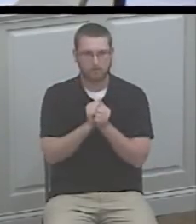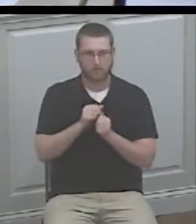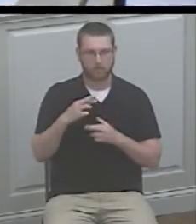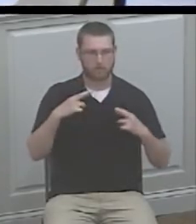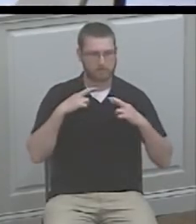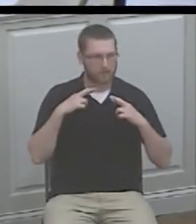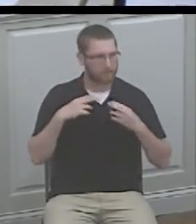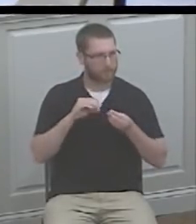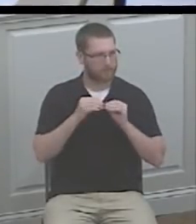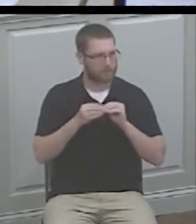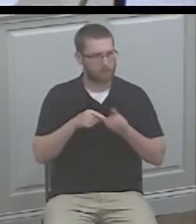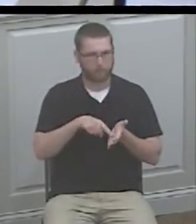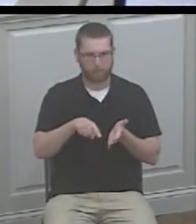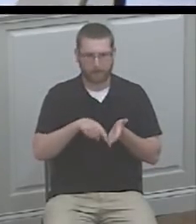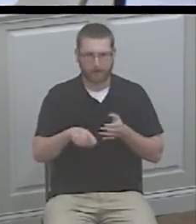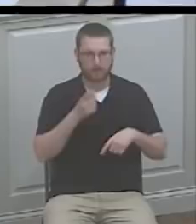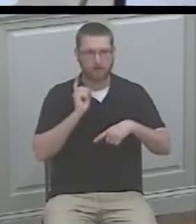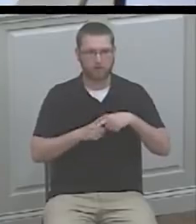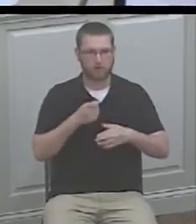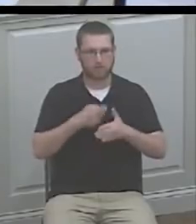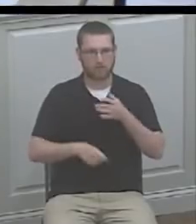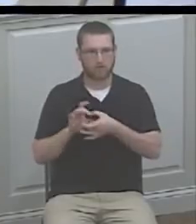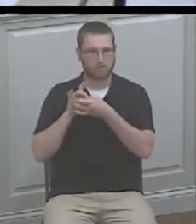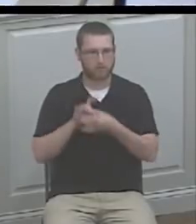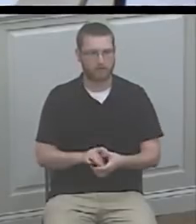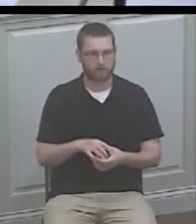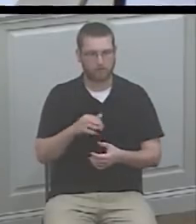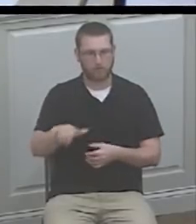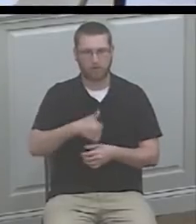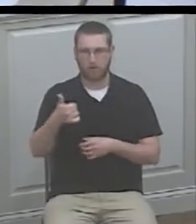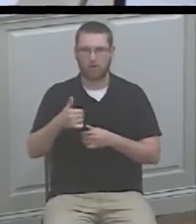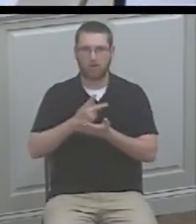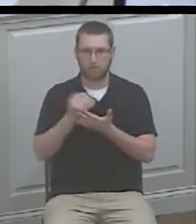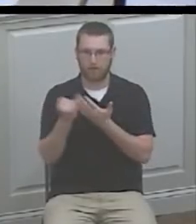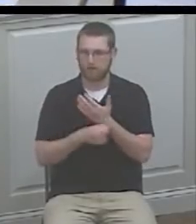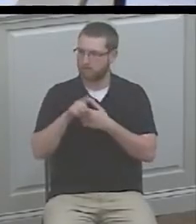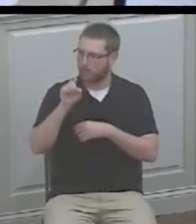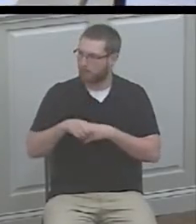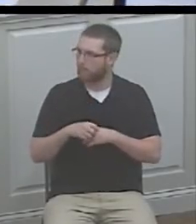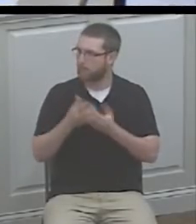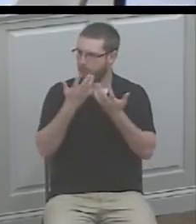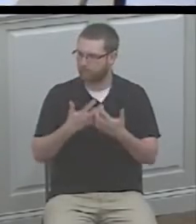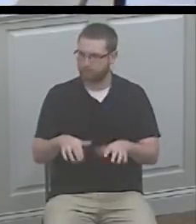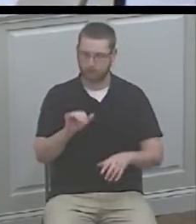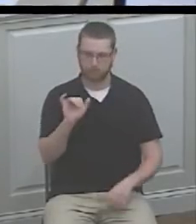other cost associated with other capital projects that we need to address, such as